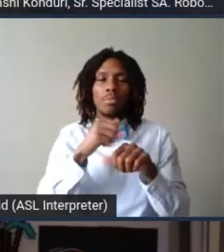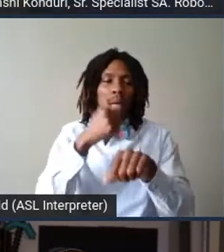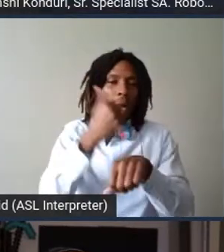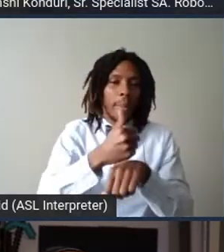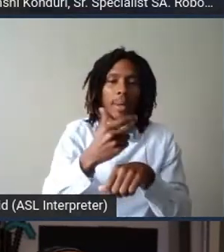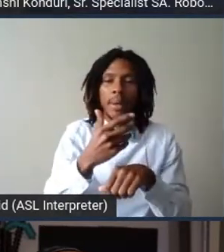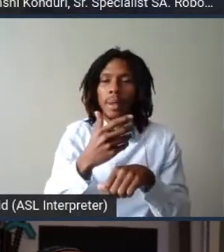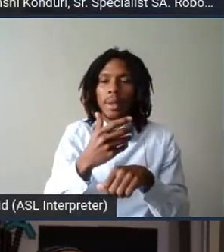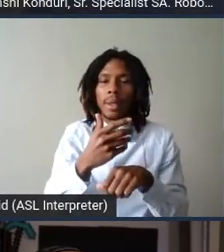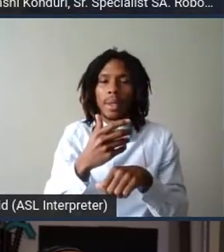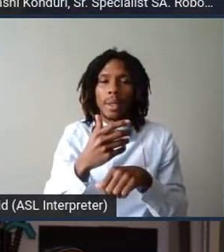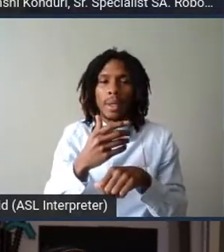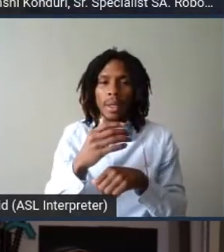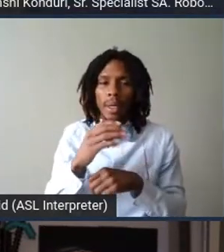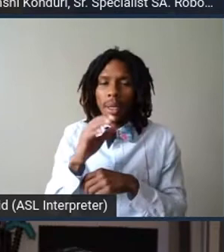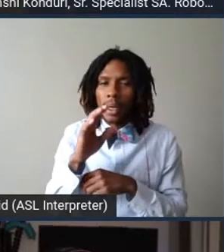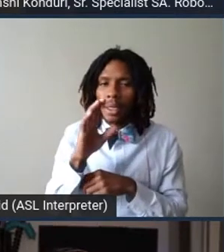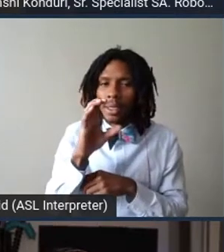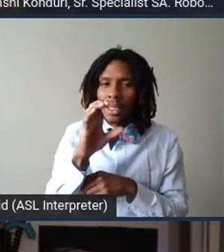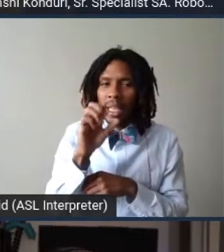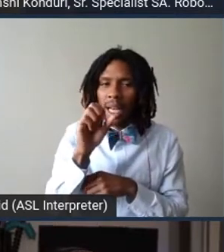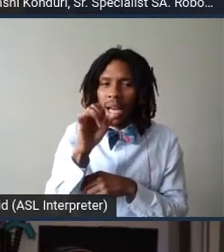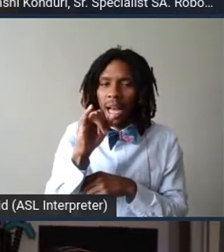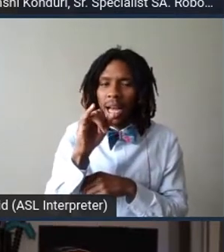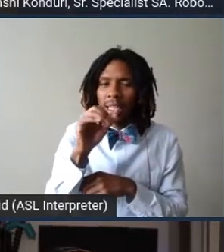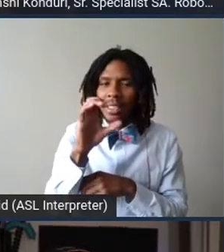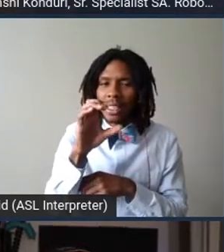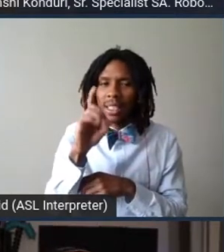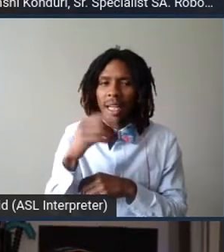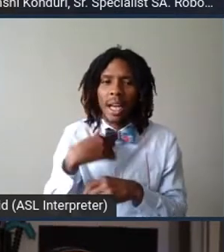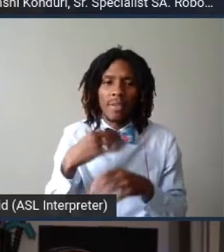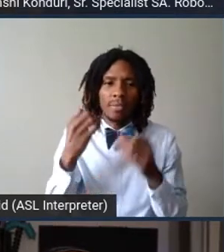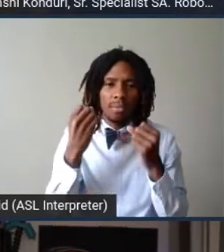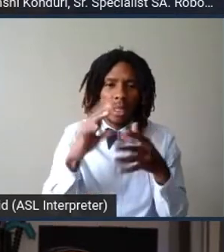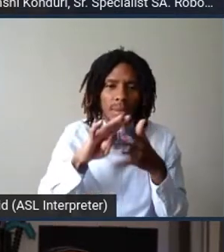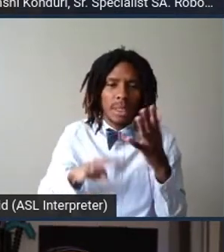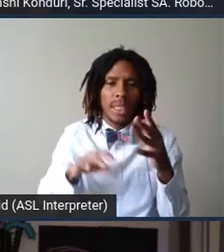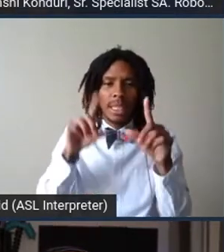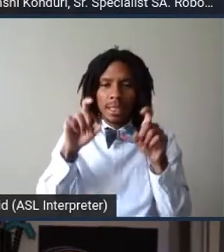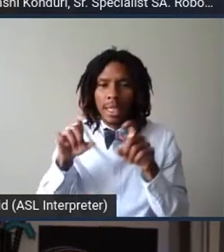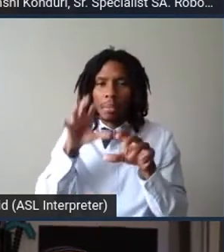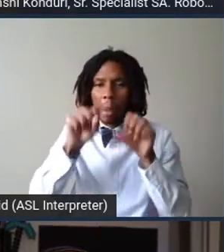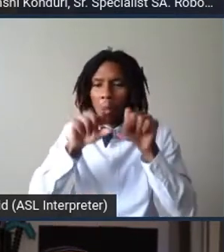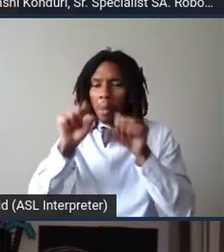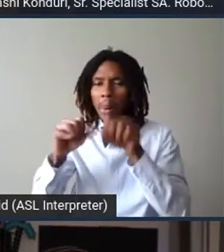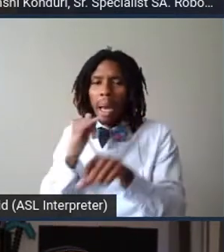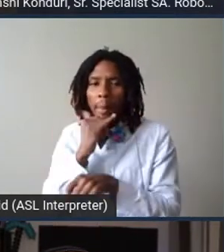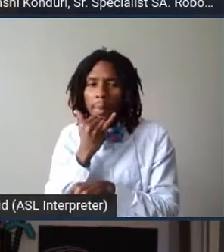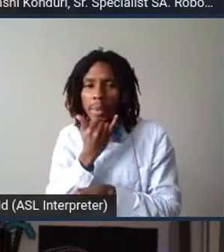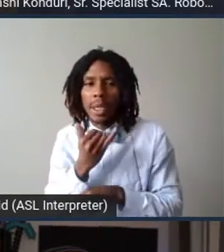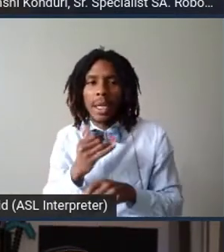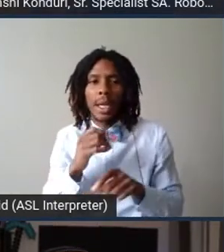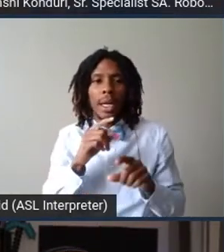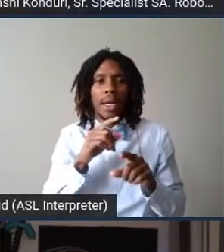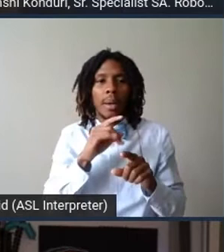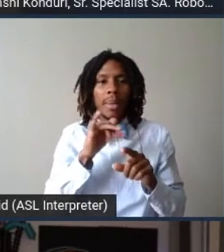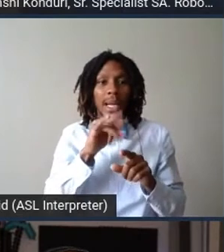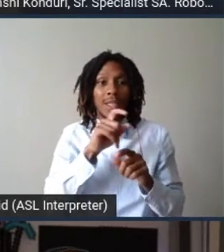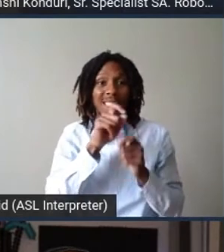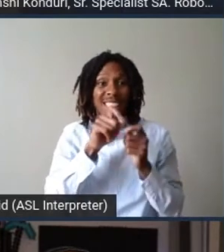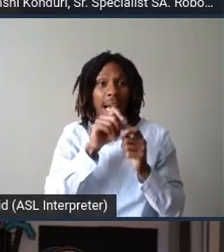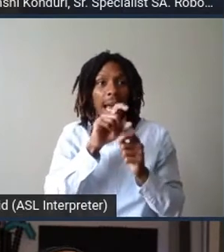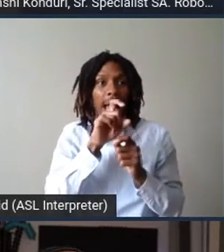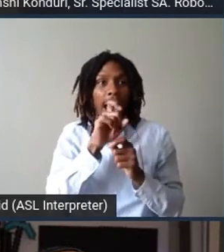implemented batch CI/CD, you're able to run a ton of tests, you're able to catch those bugs. But like you specifically asked, there